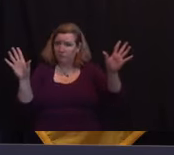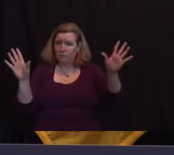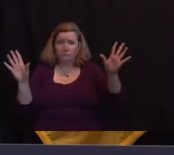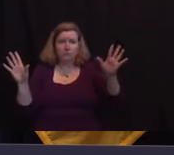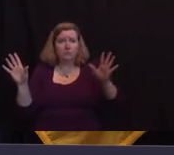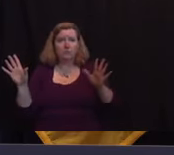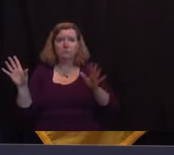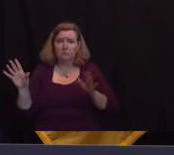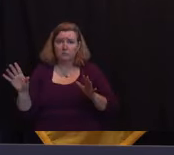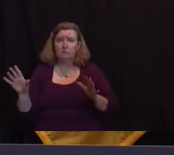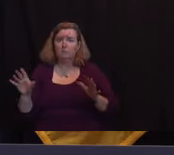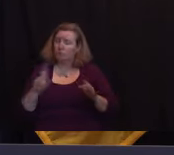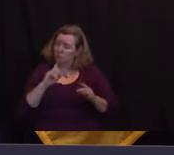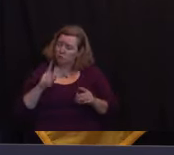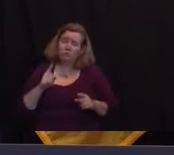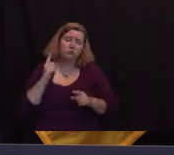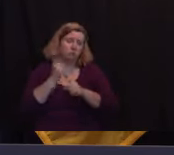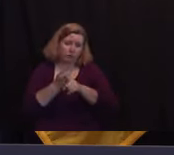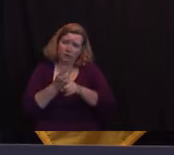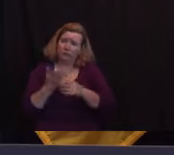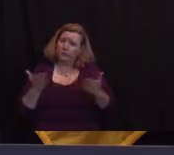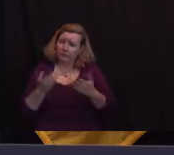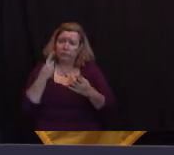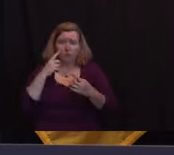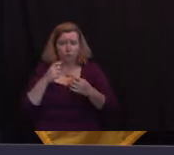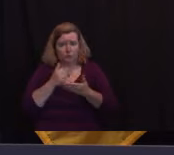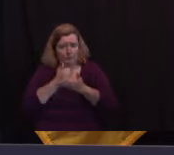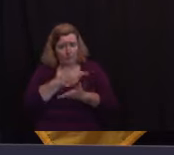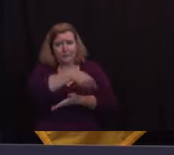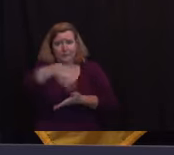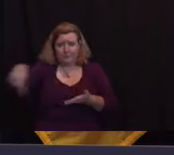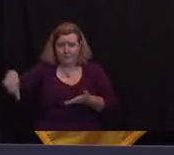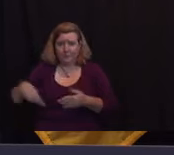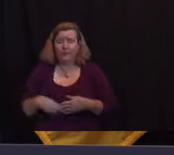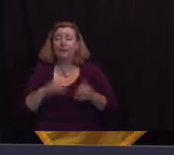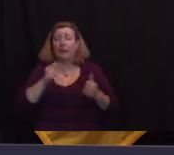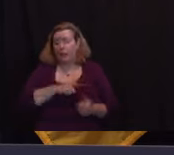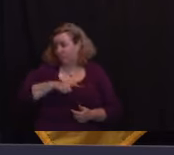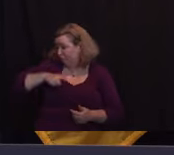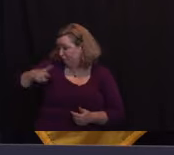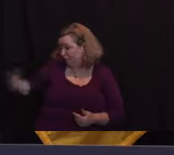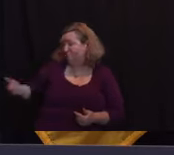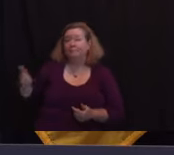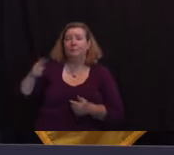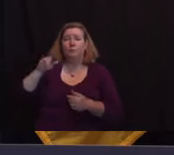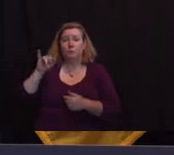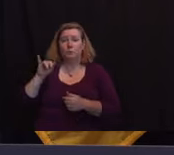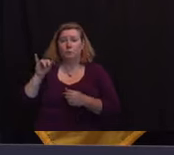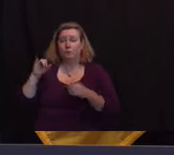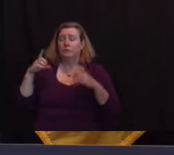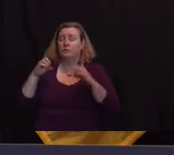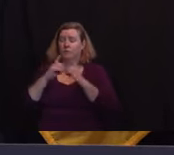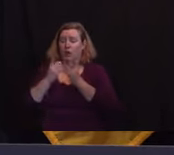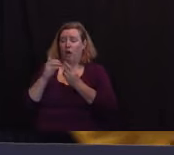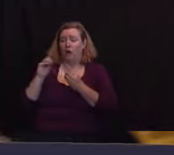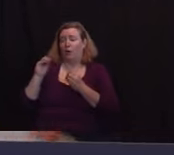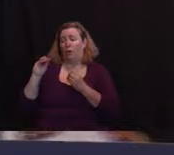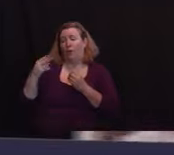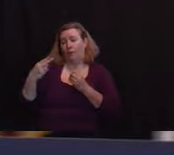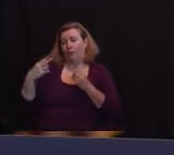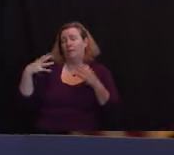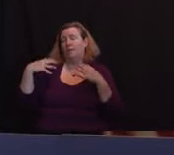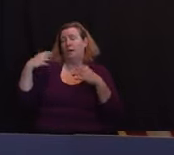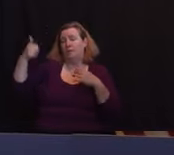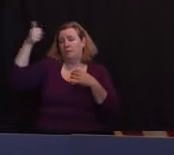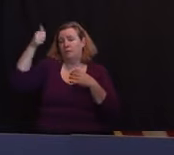do. With that, please help me welcome the woman who needs no introduction, the Commissioner of the Department of Health, Judy Persichilli. Thank you, Governor,